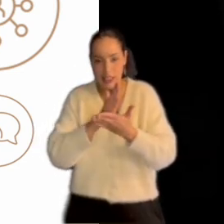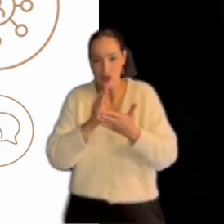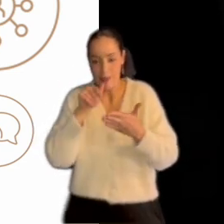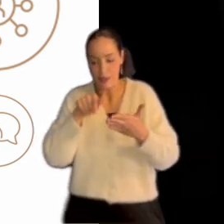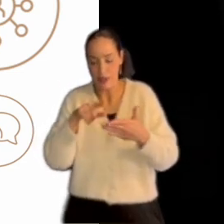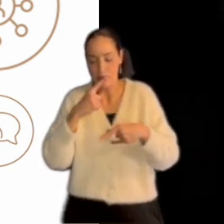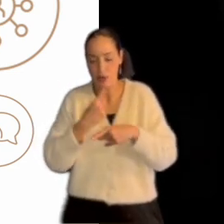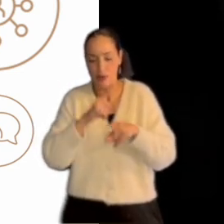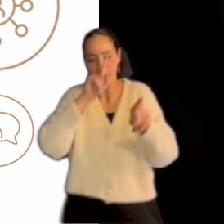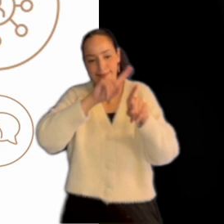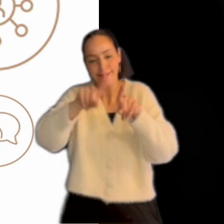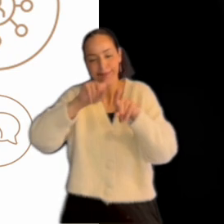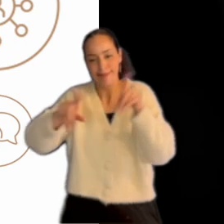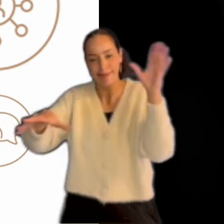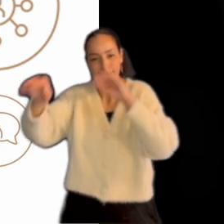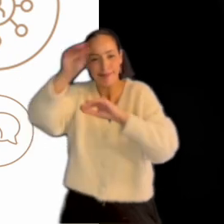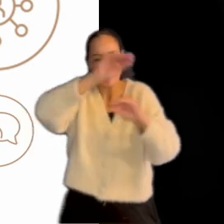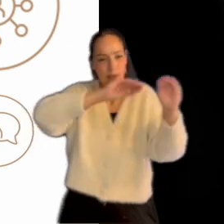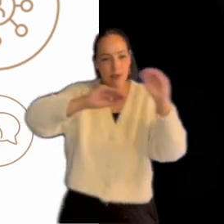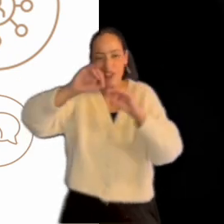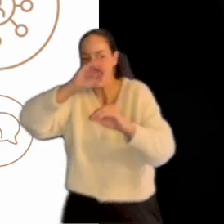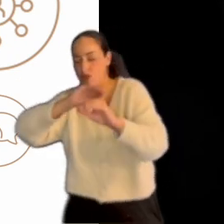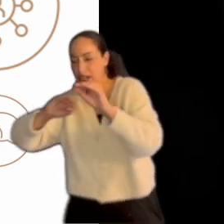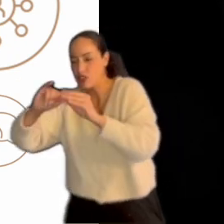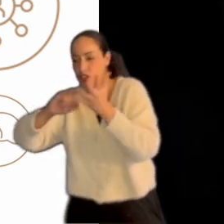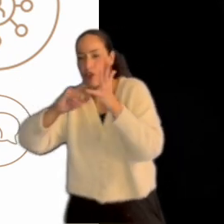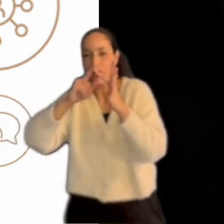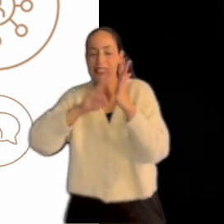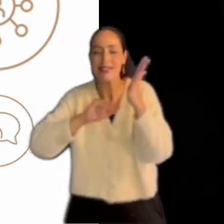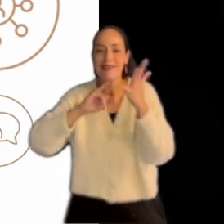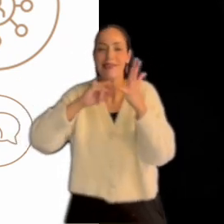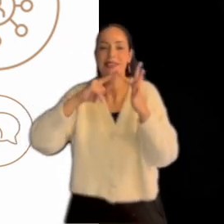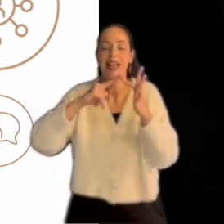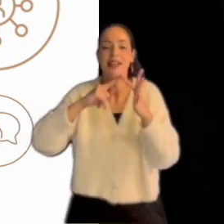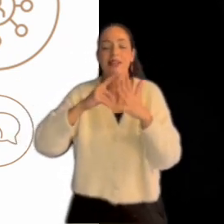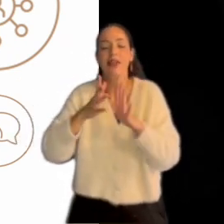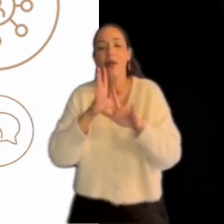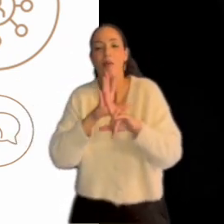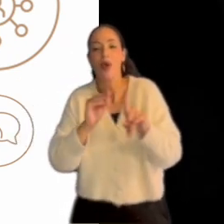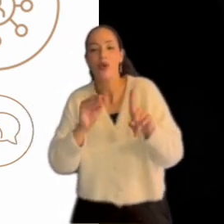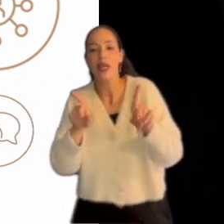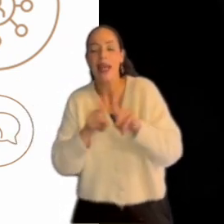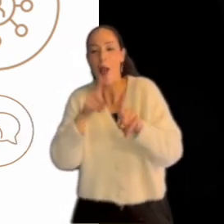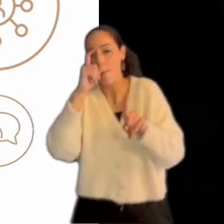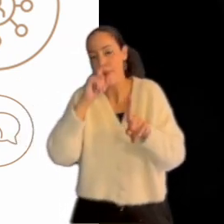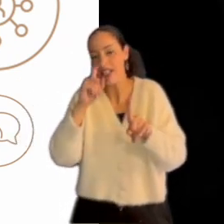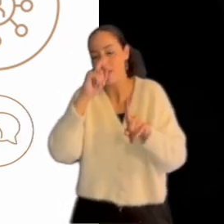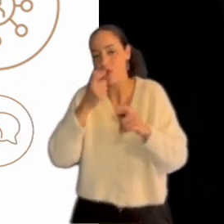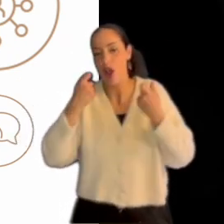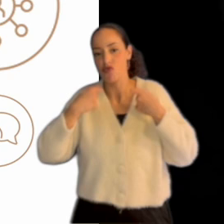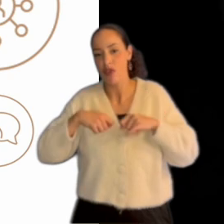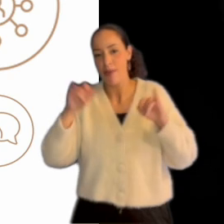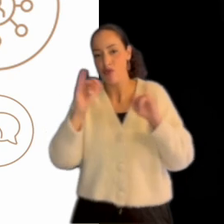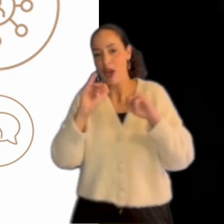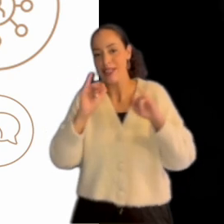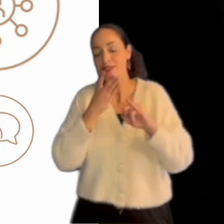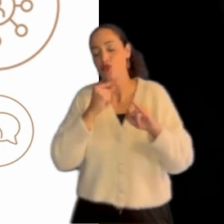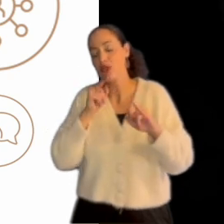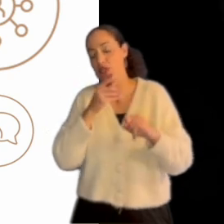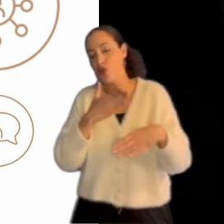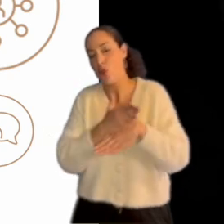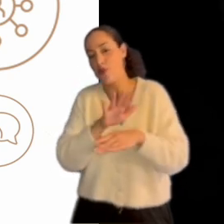work with the families of survivors to strengthen their access to social support. The second challenge to this